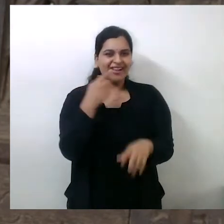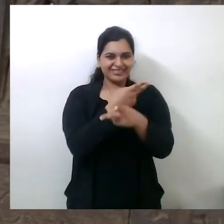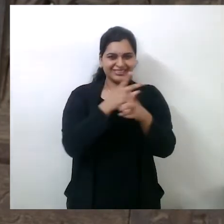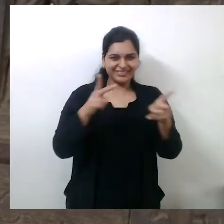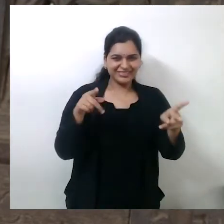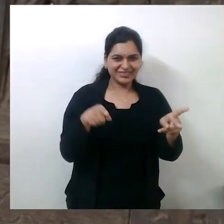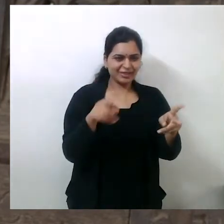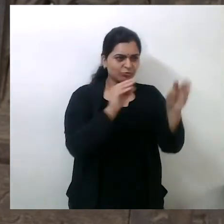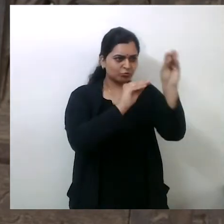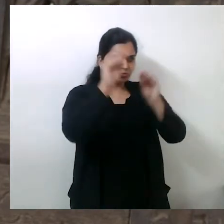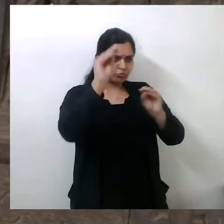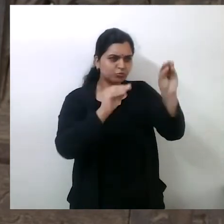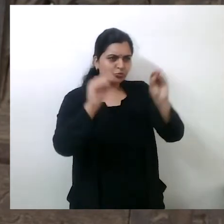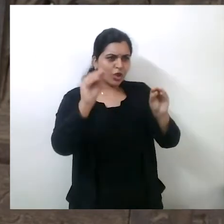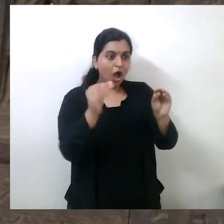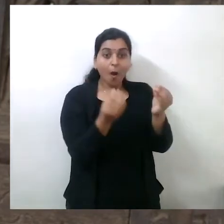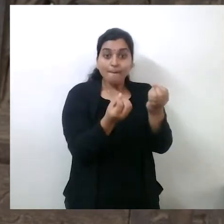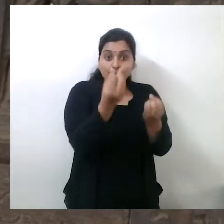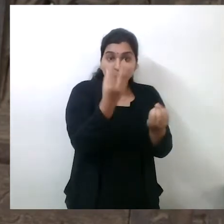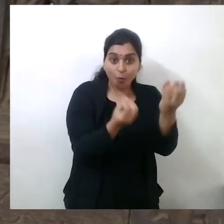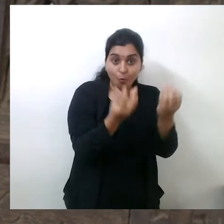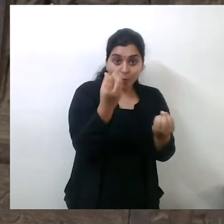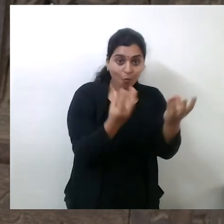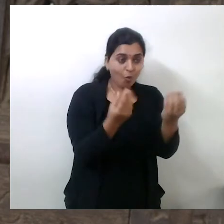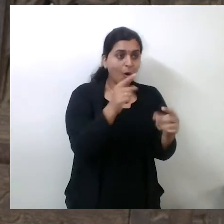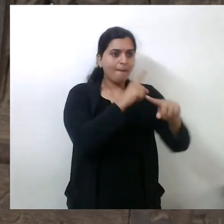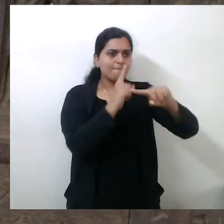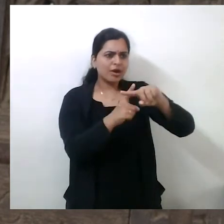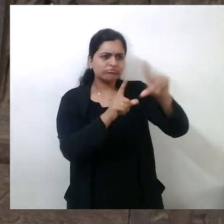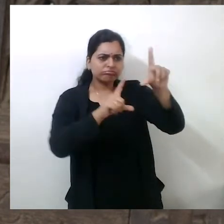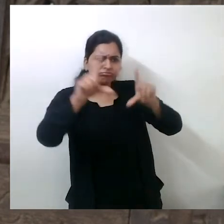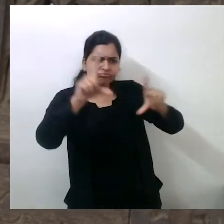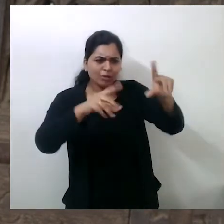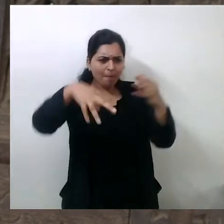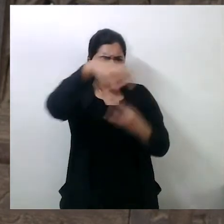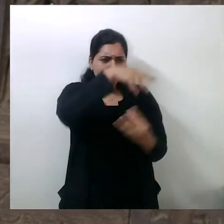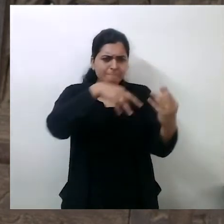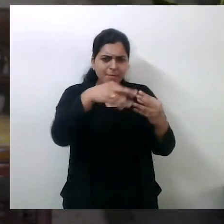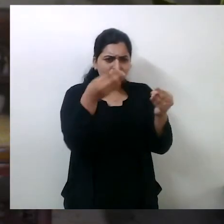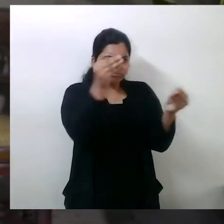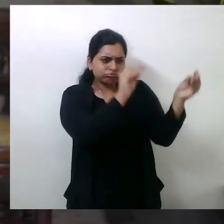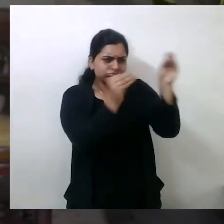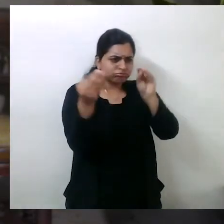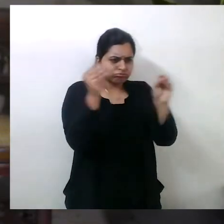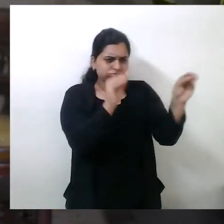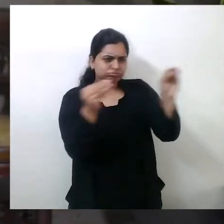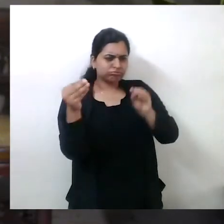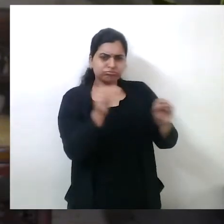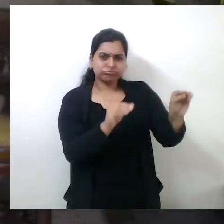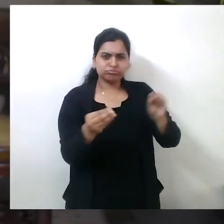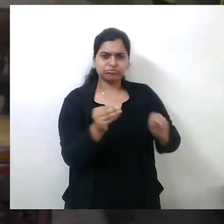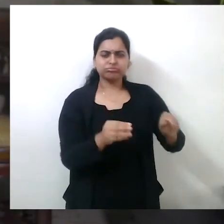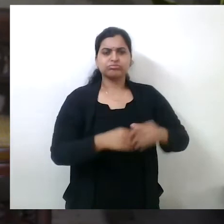has a floral and geometric pattern around it, a really beautiful combination of the two. All the frames